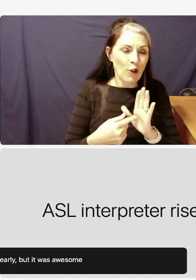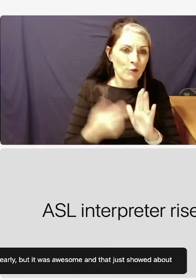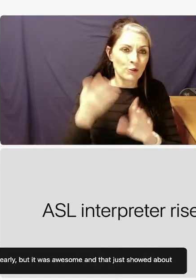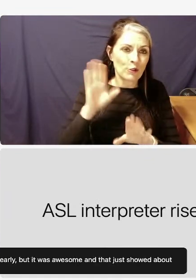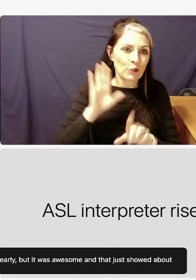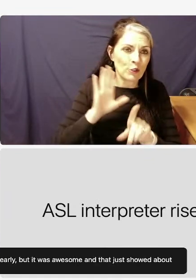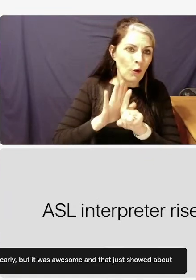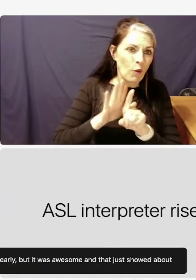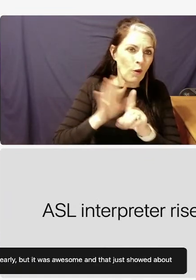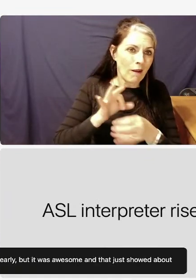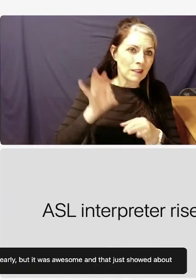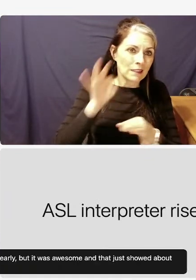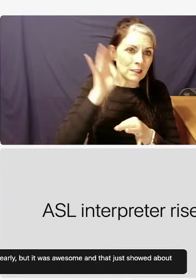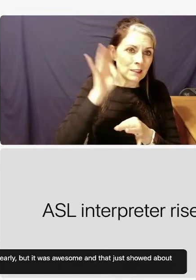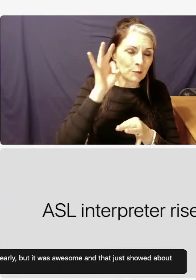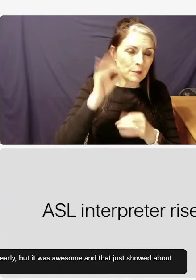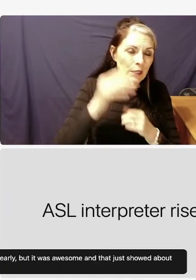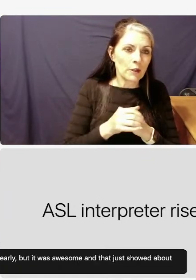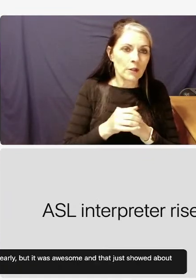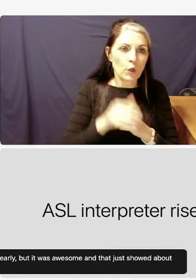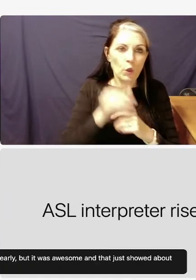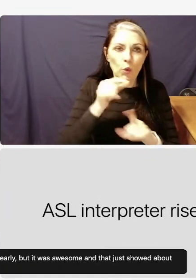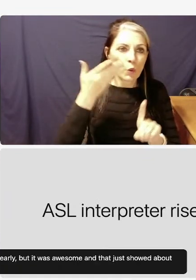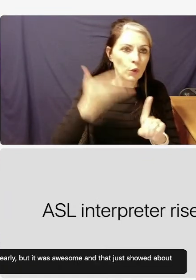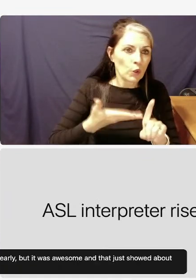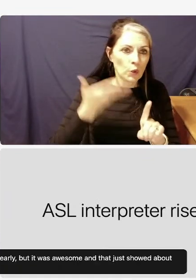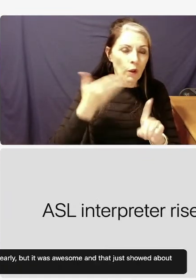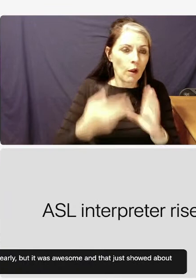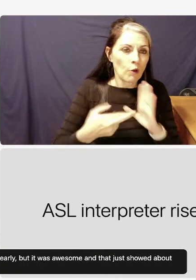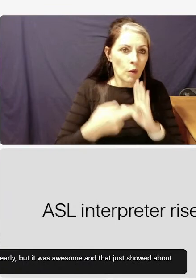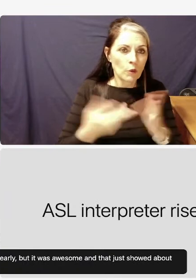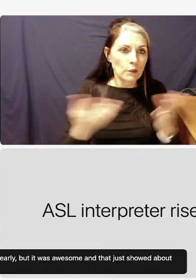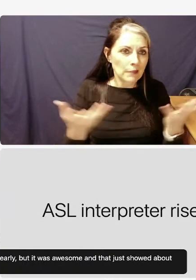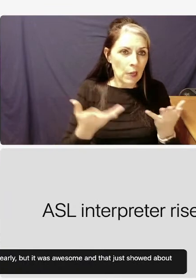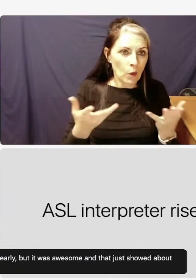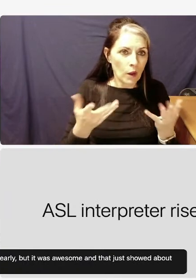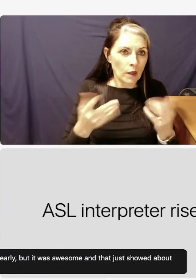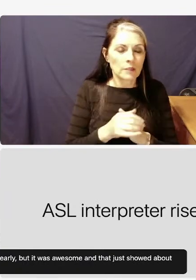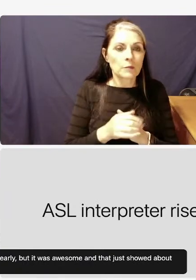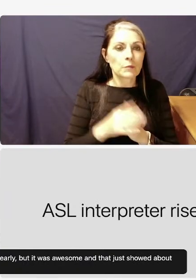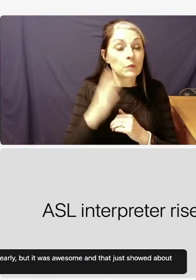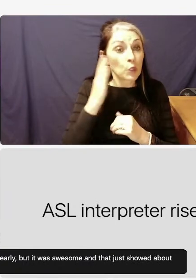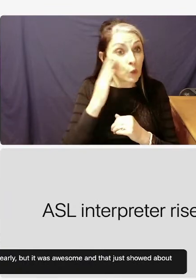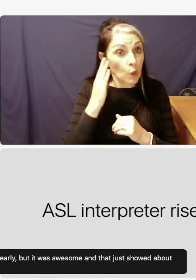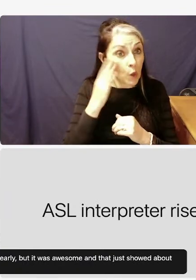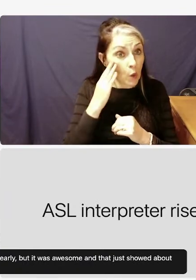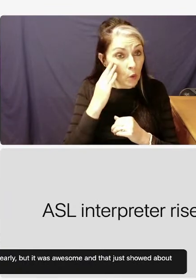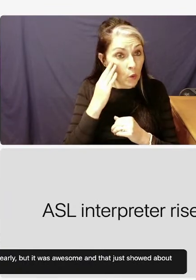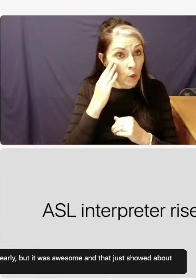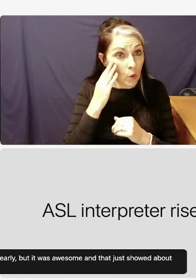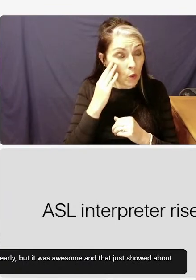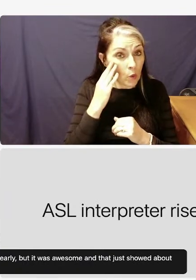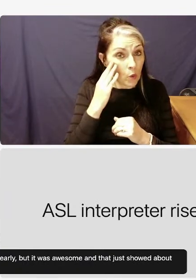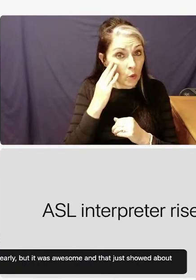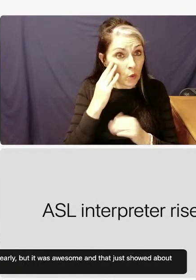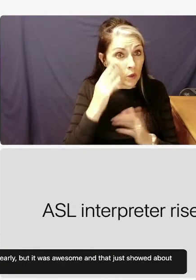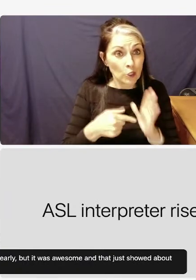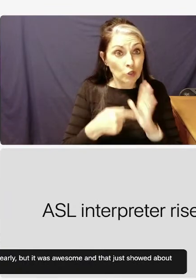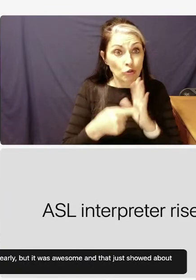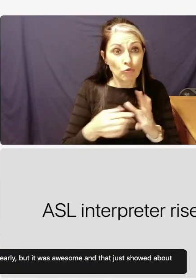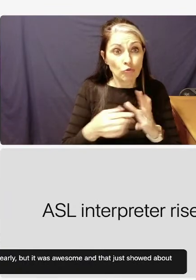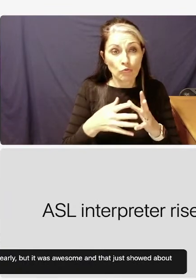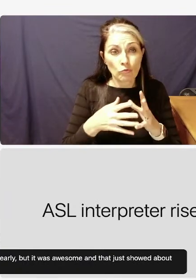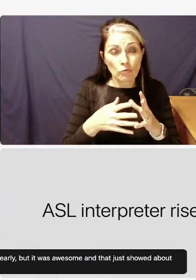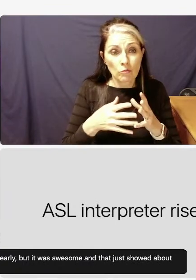spirit uh in about who you are what you represent because you know uh it just showed a lot about